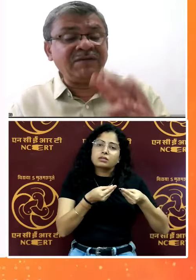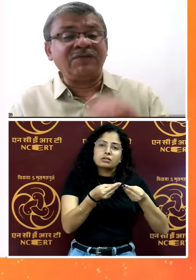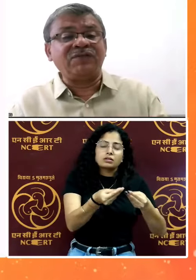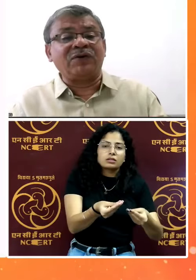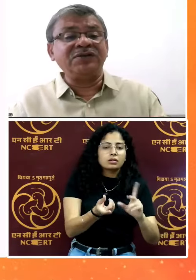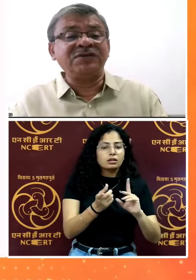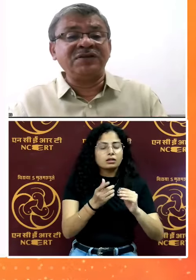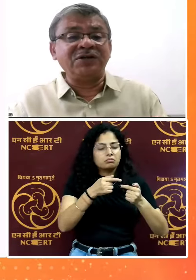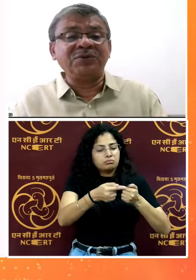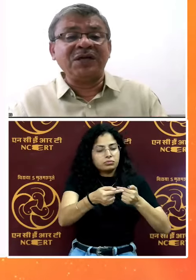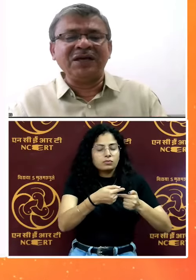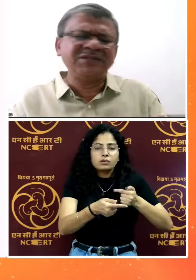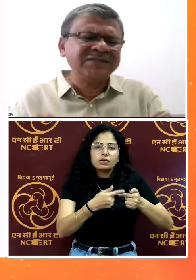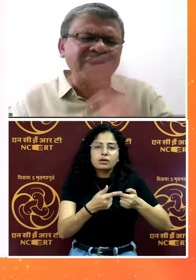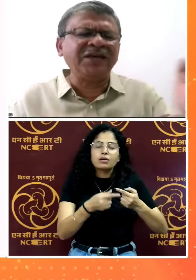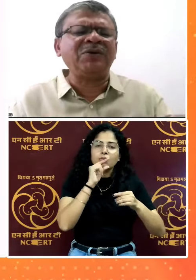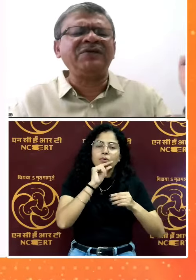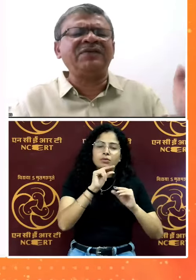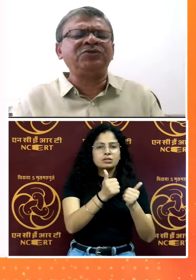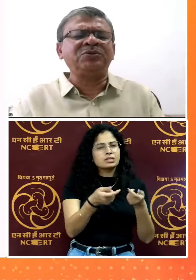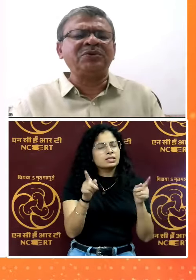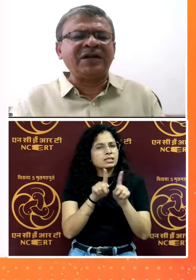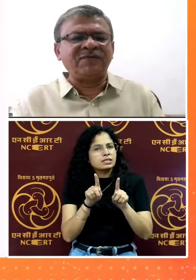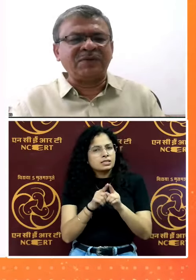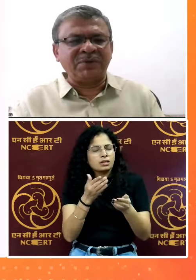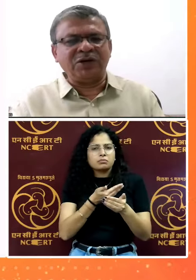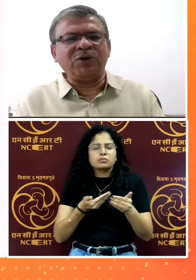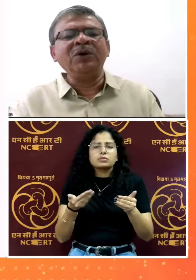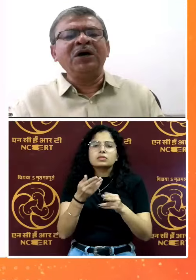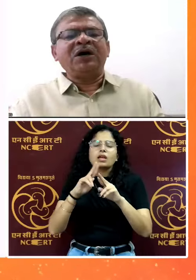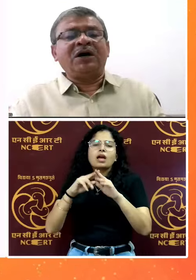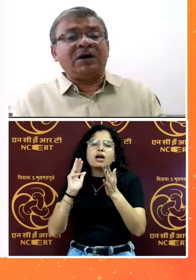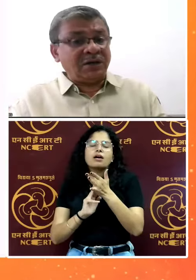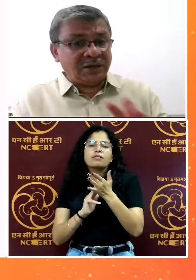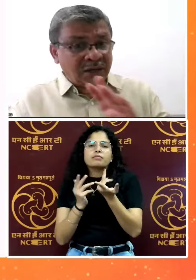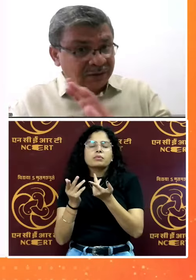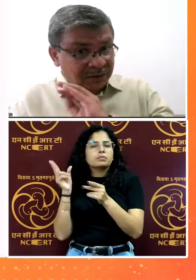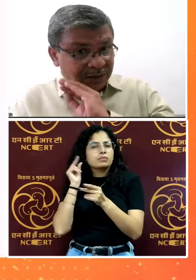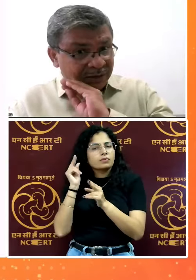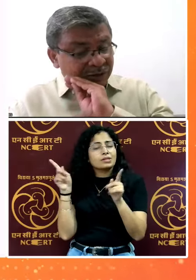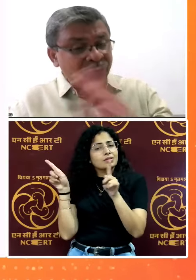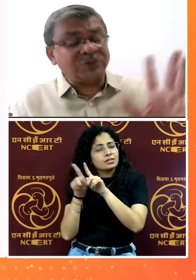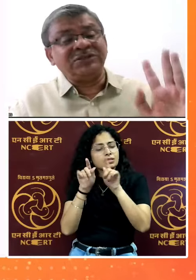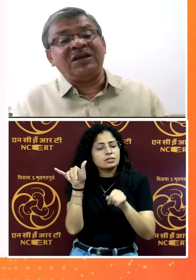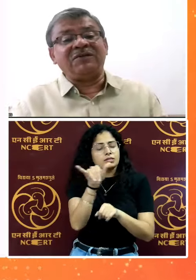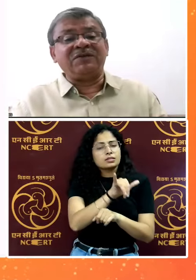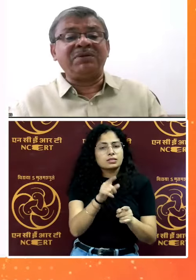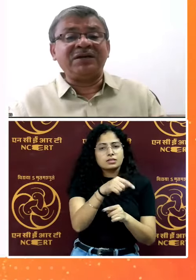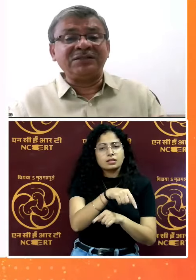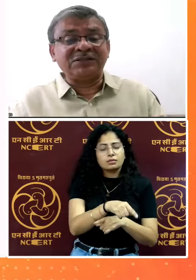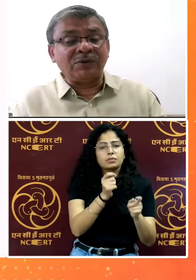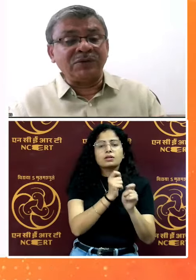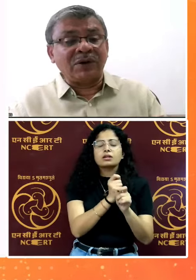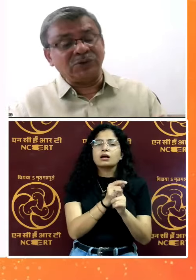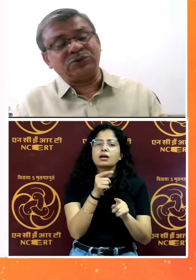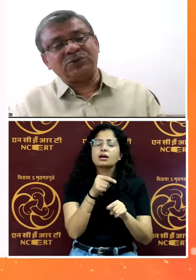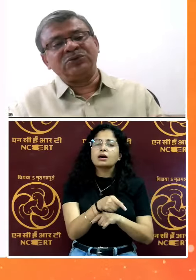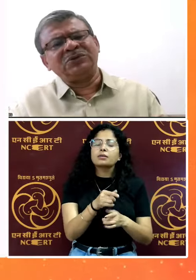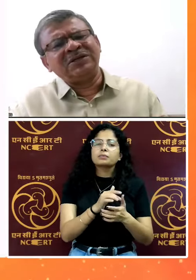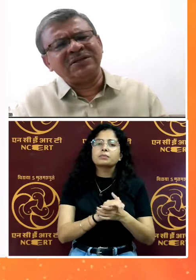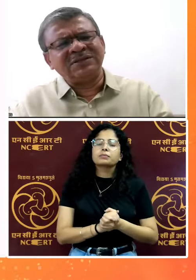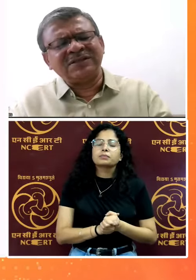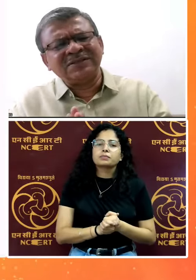constant level of voice to the ear, just like you listen to an FM radio. It ignores the reverberated sound